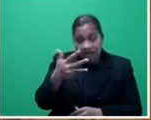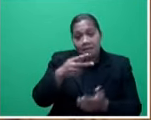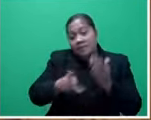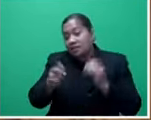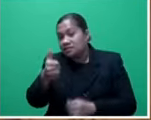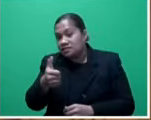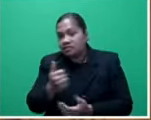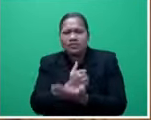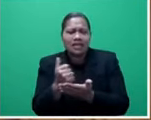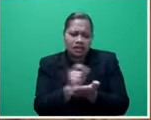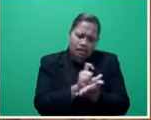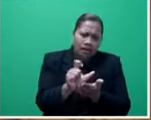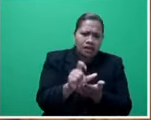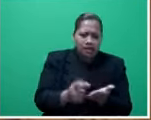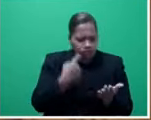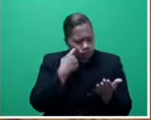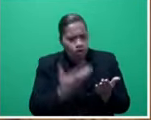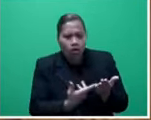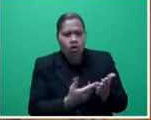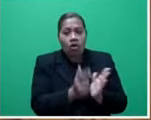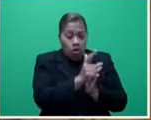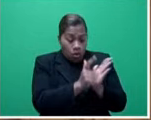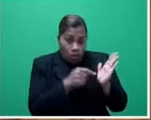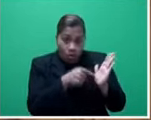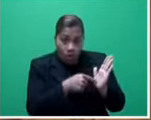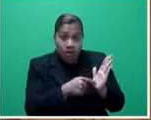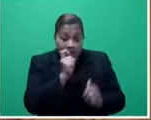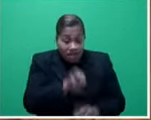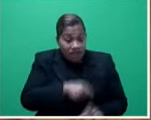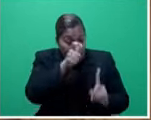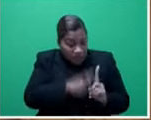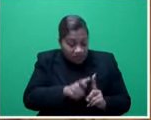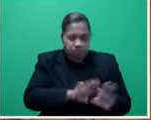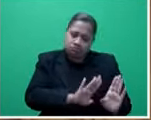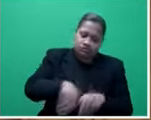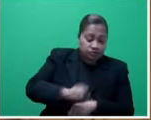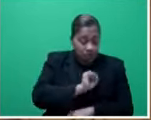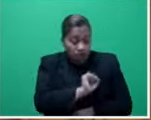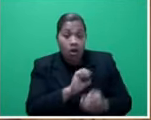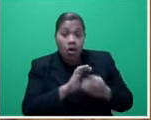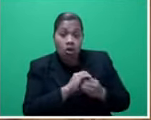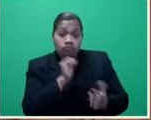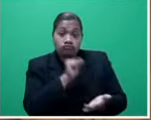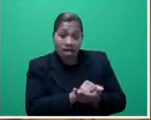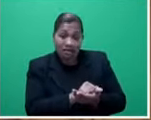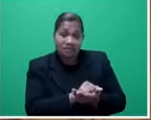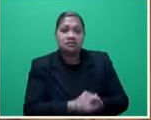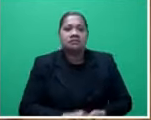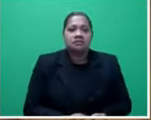clearly states that under the law, if a person with disabilities feels deprived from the rights, then the person in the position